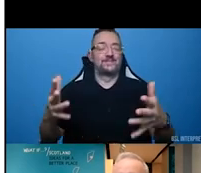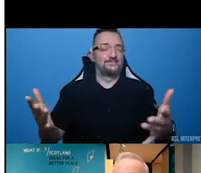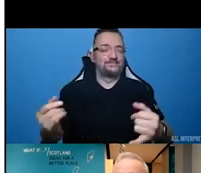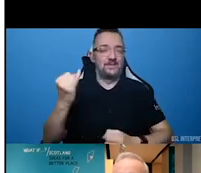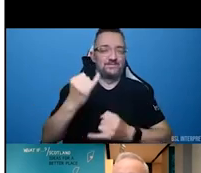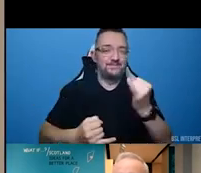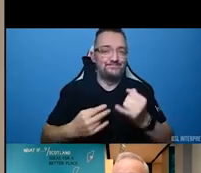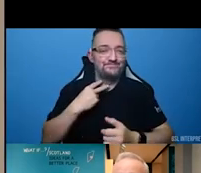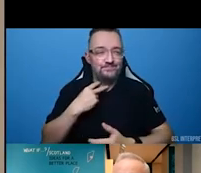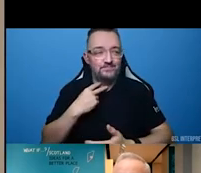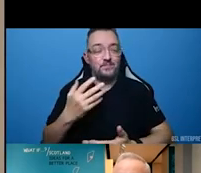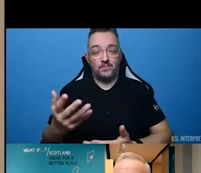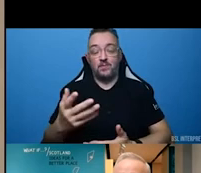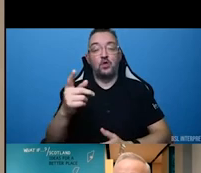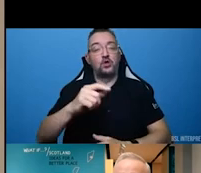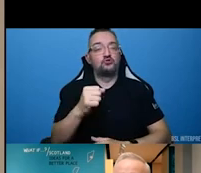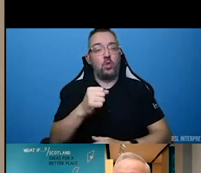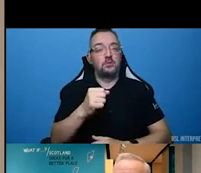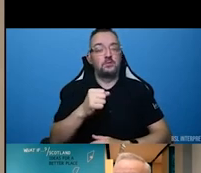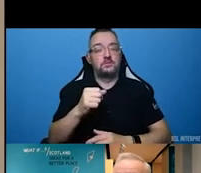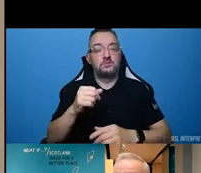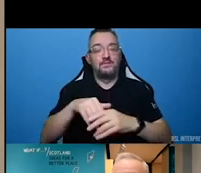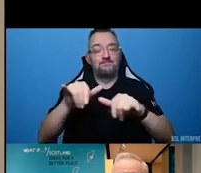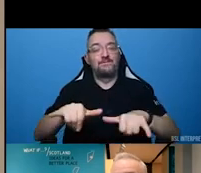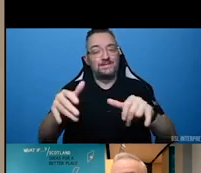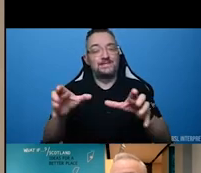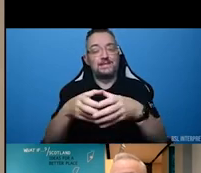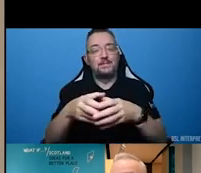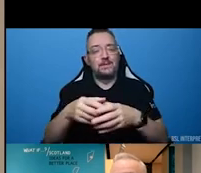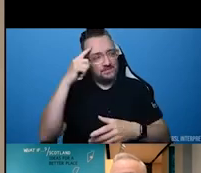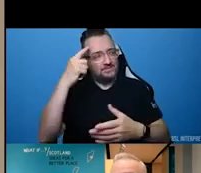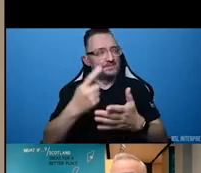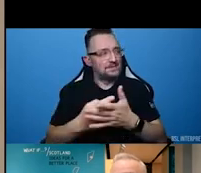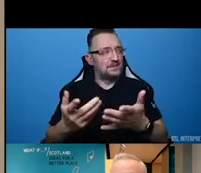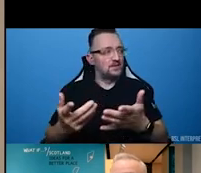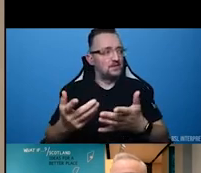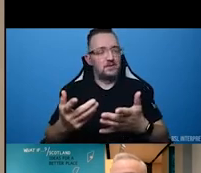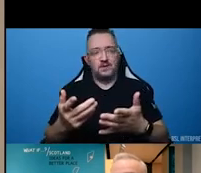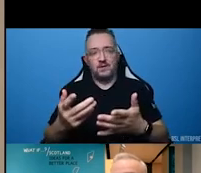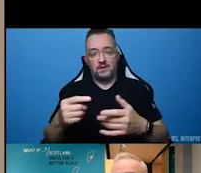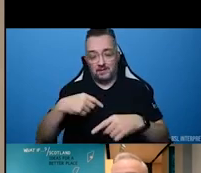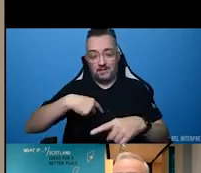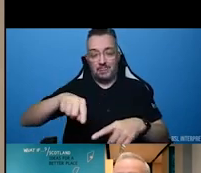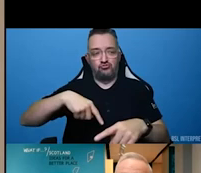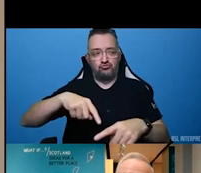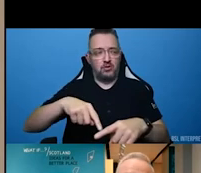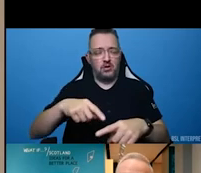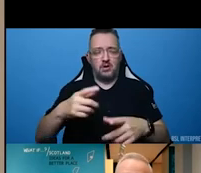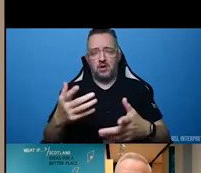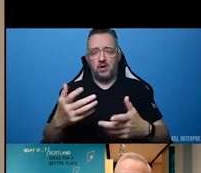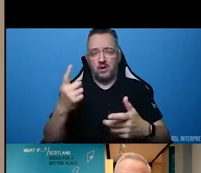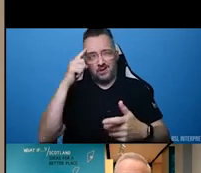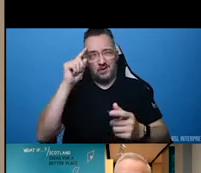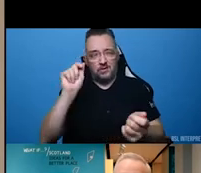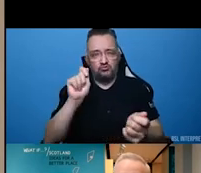and Scotland Venice team took a decision very early this year to change tack